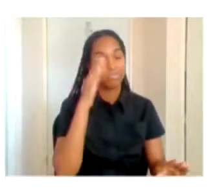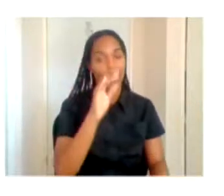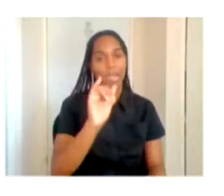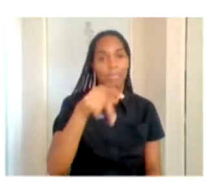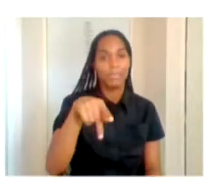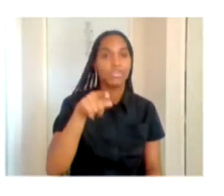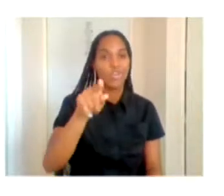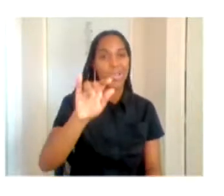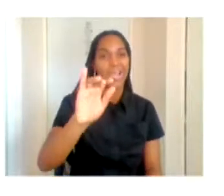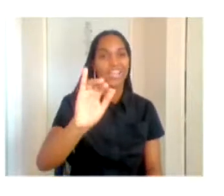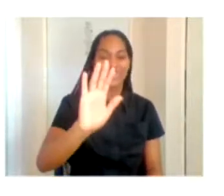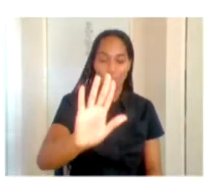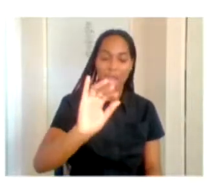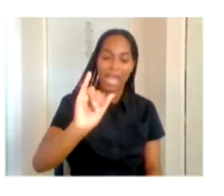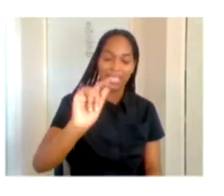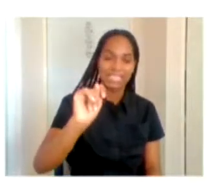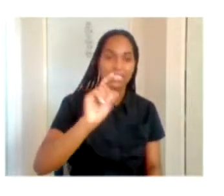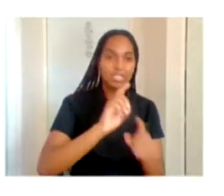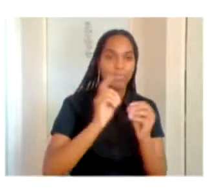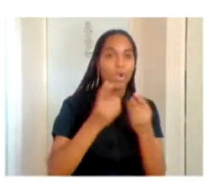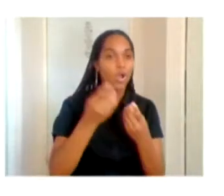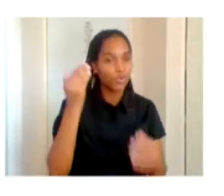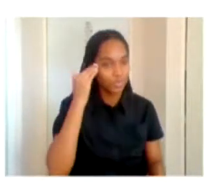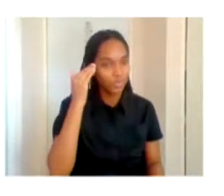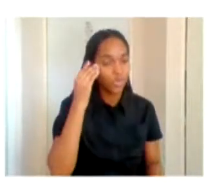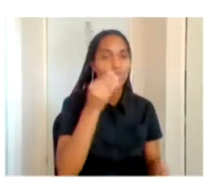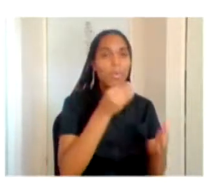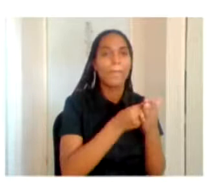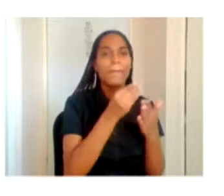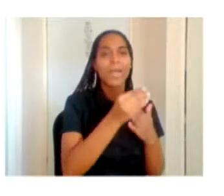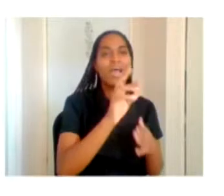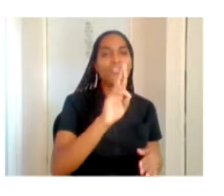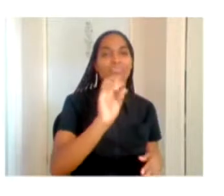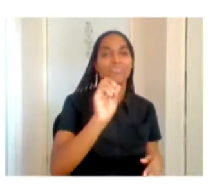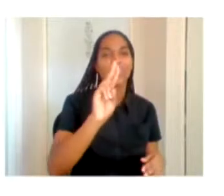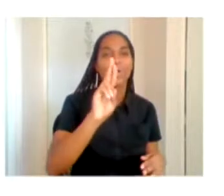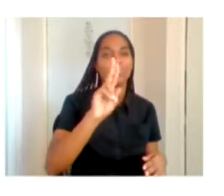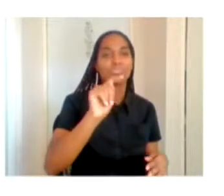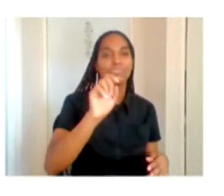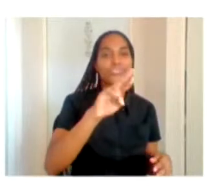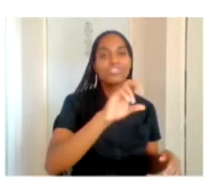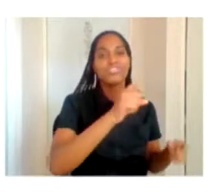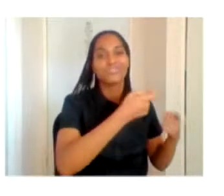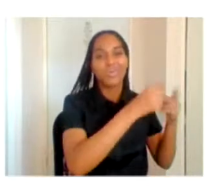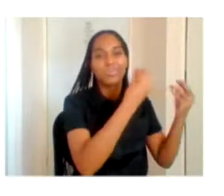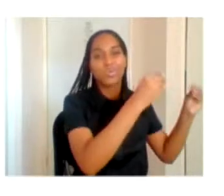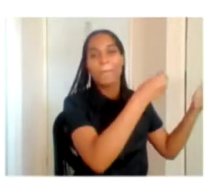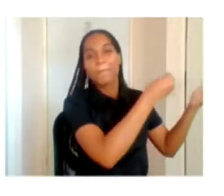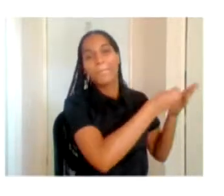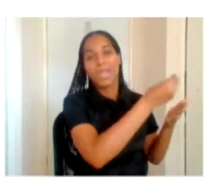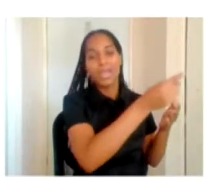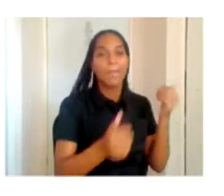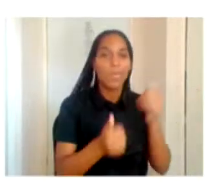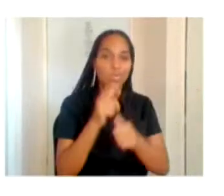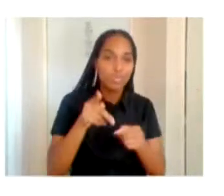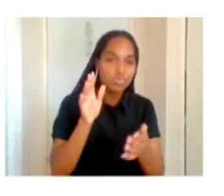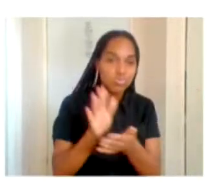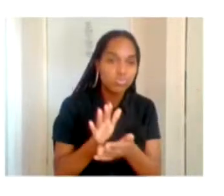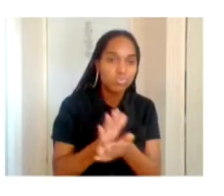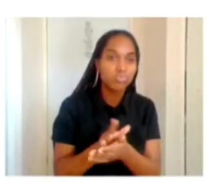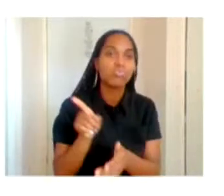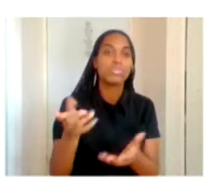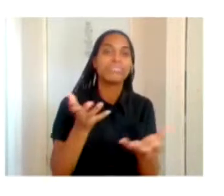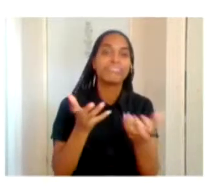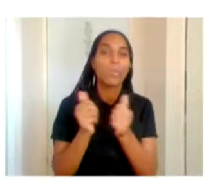do it. You buy off-the-shelf routers, you do all that. Your developers know how to deal with IP. Most people in school right now deal with IP. They're